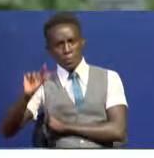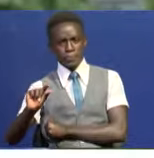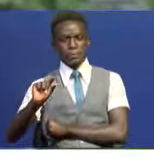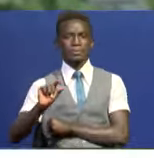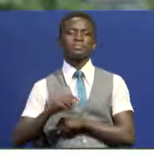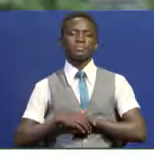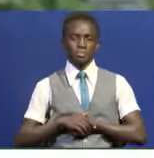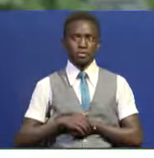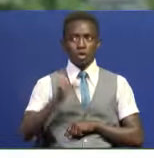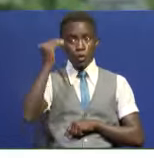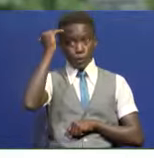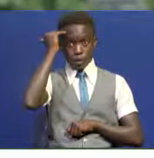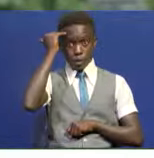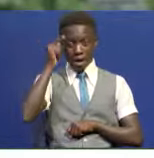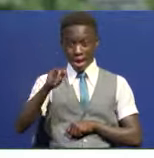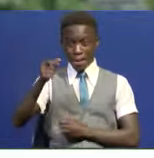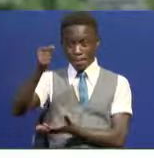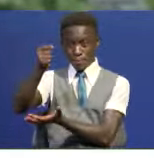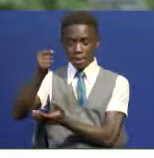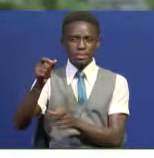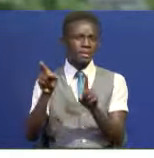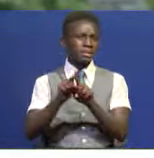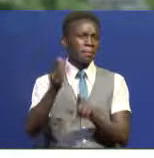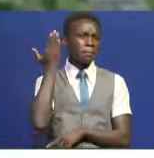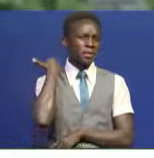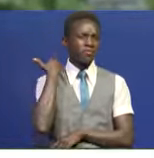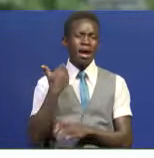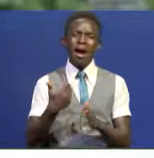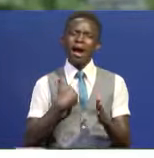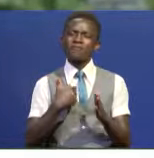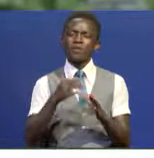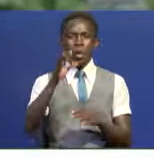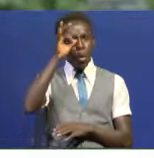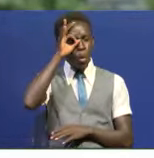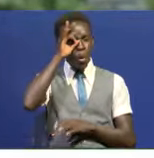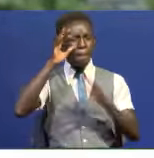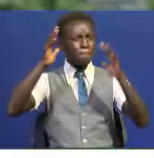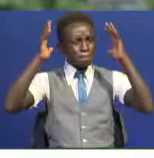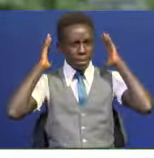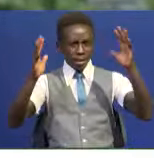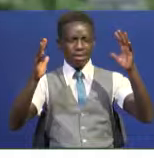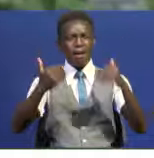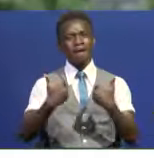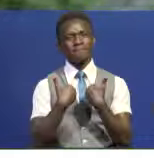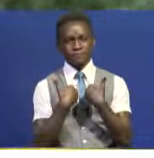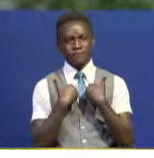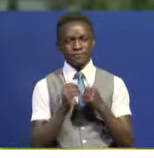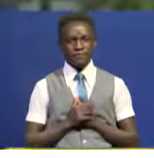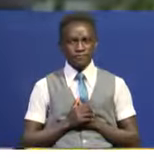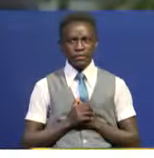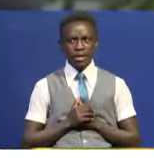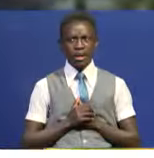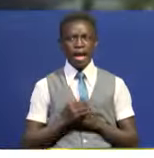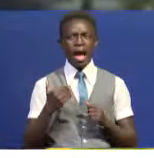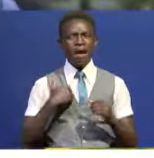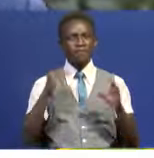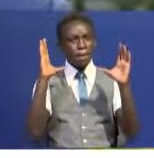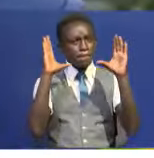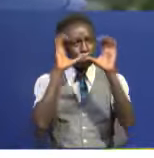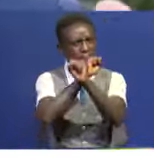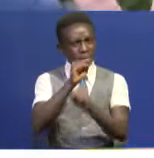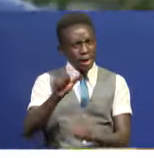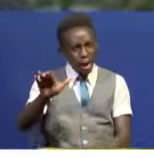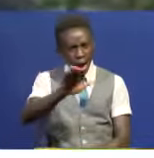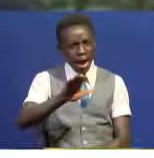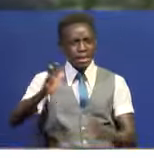one, has got a very huge deficit, a very huge hole, you know, a huge gap